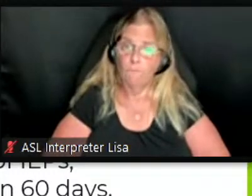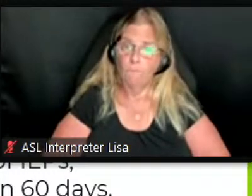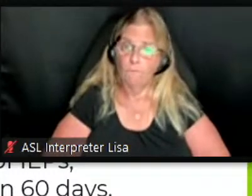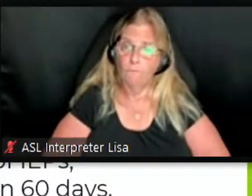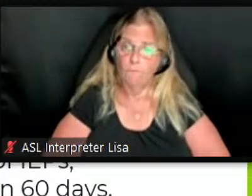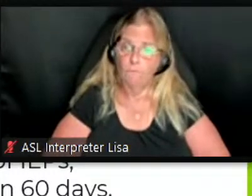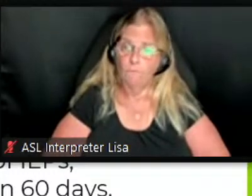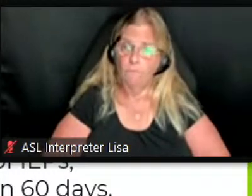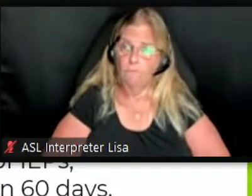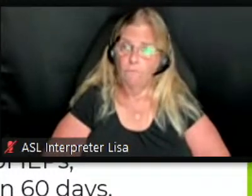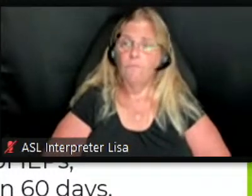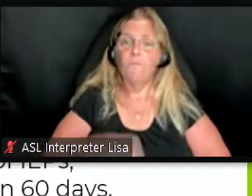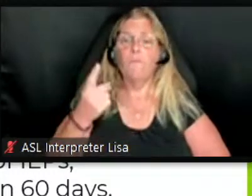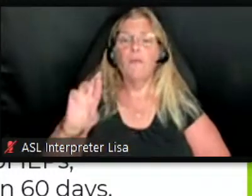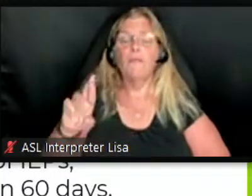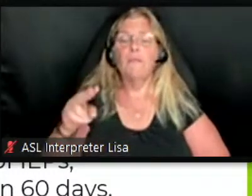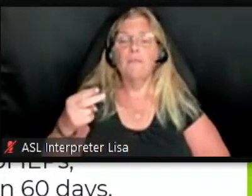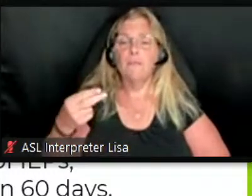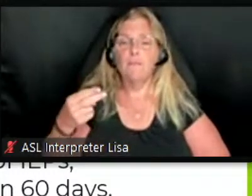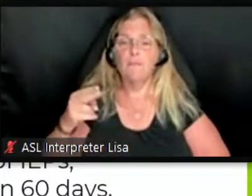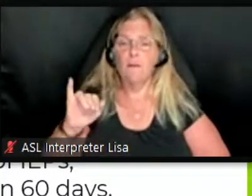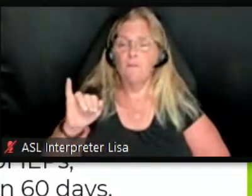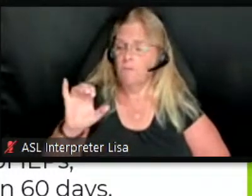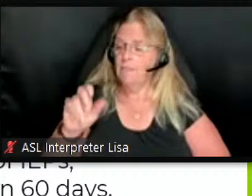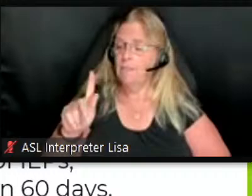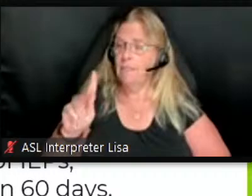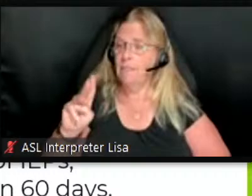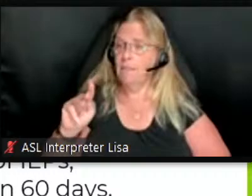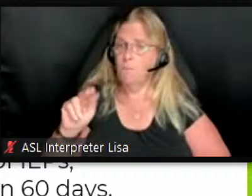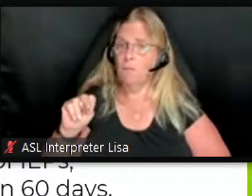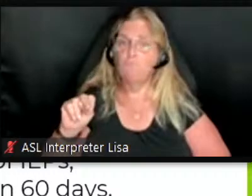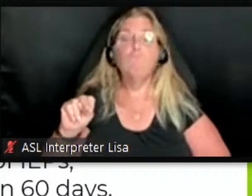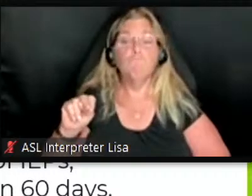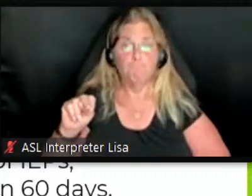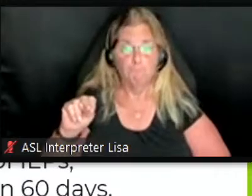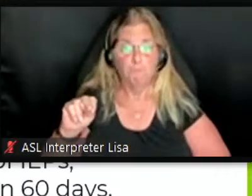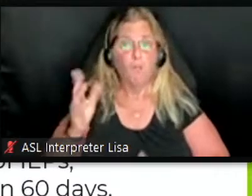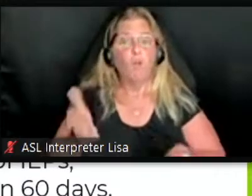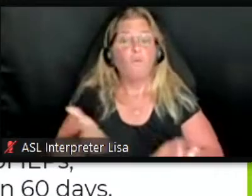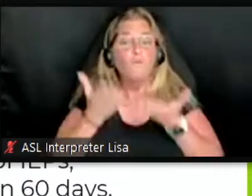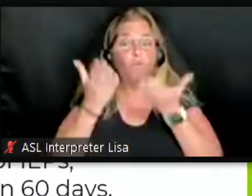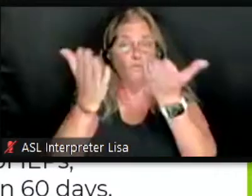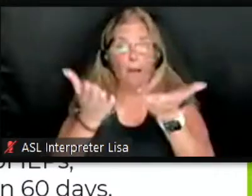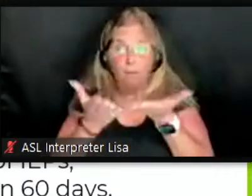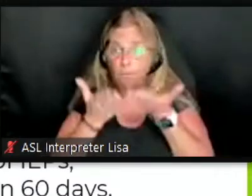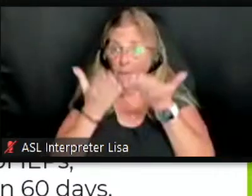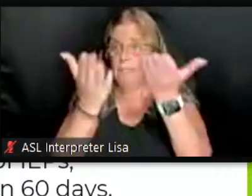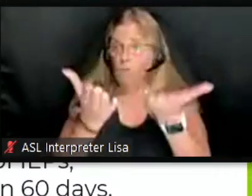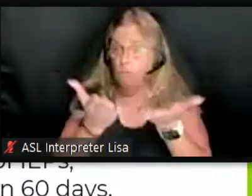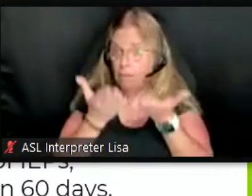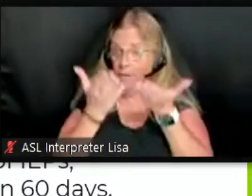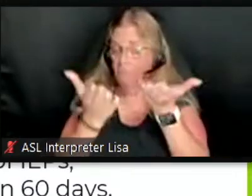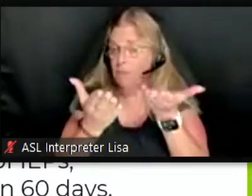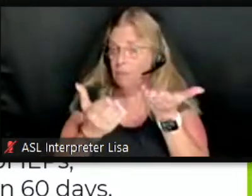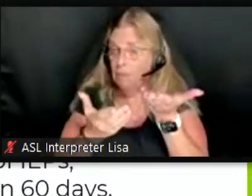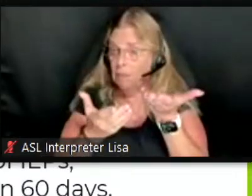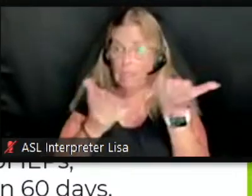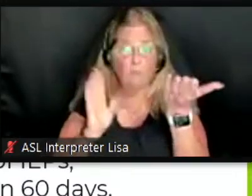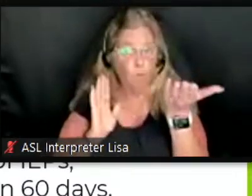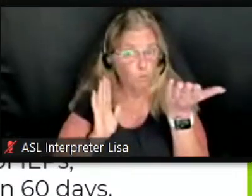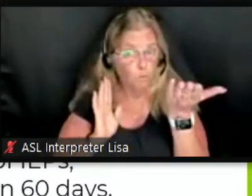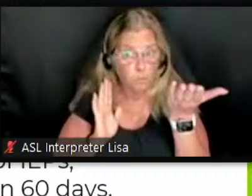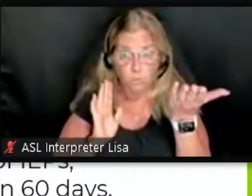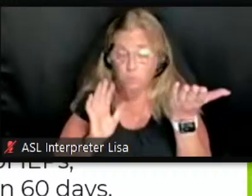All right. So given the proposed recommendation in front of you and pending the additions